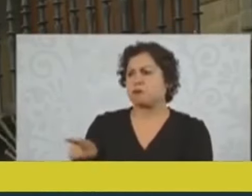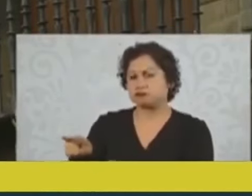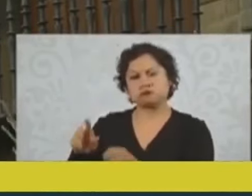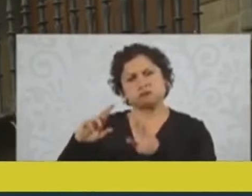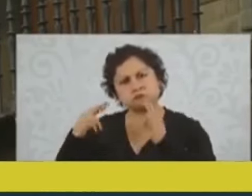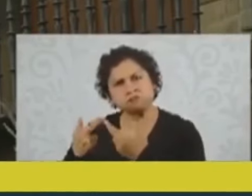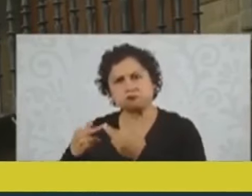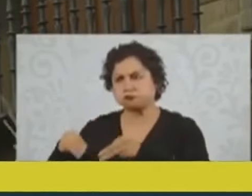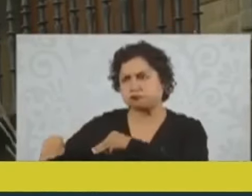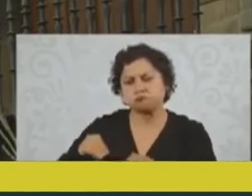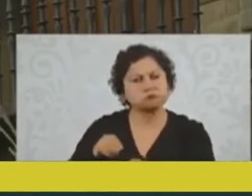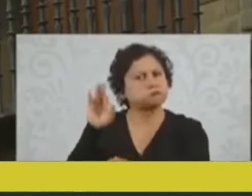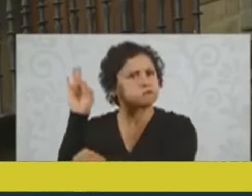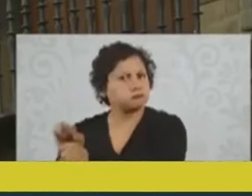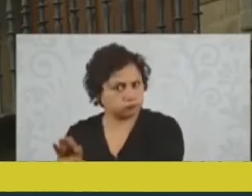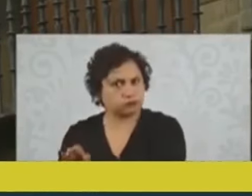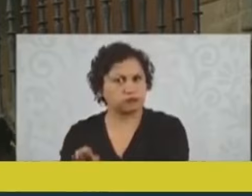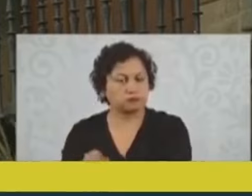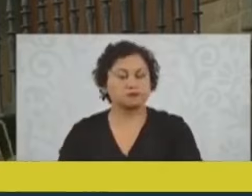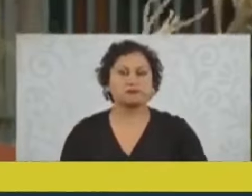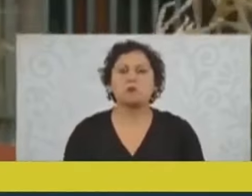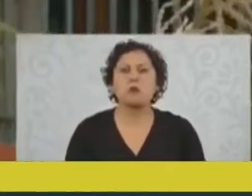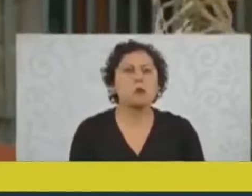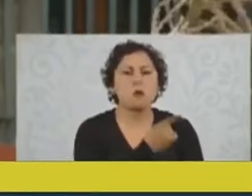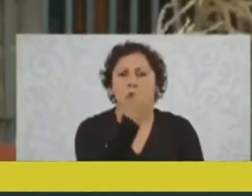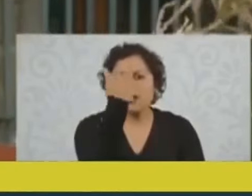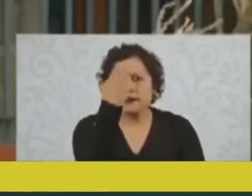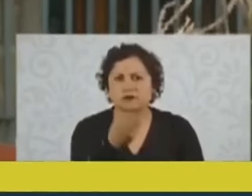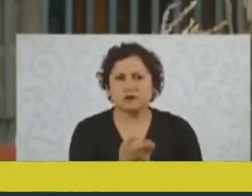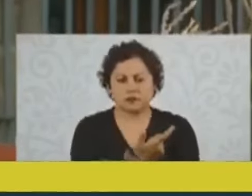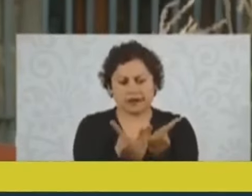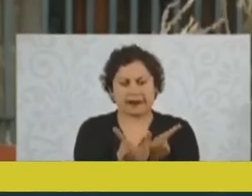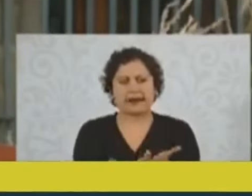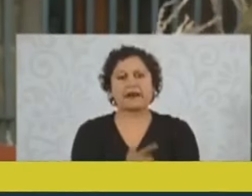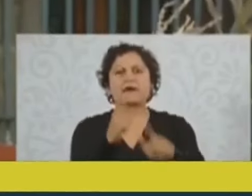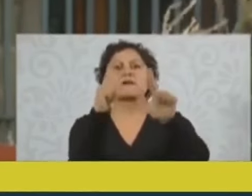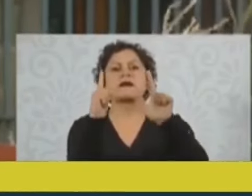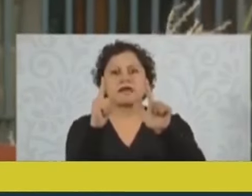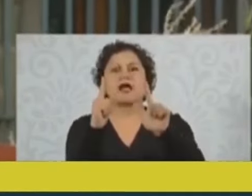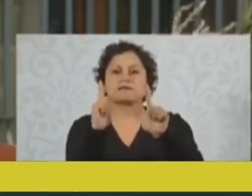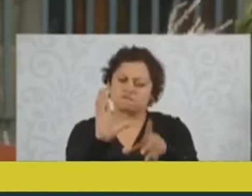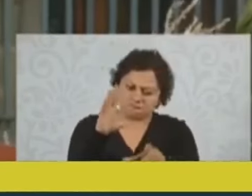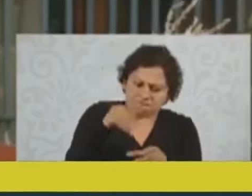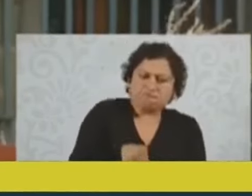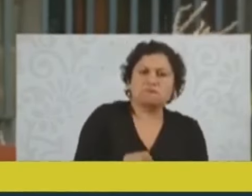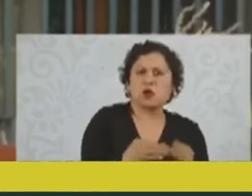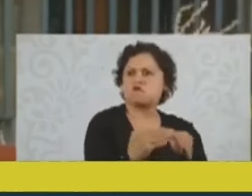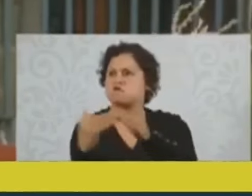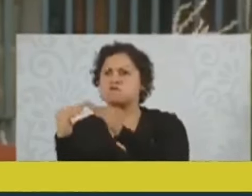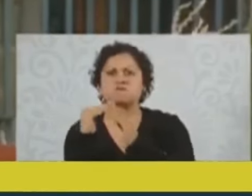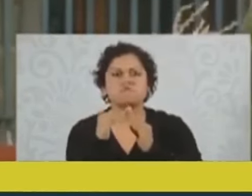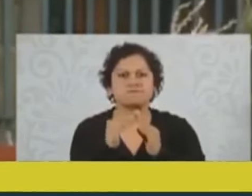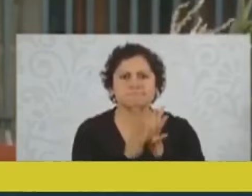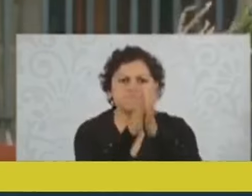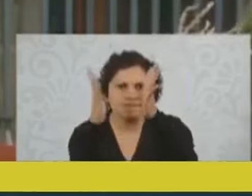of gathering and mobilization. Freedom is a democratic principle.